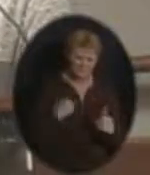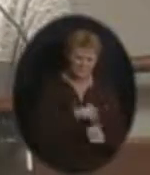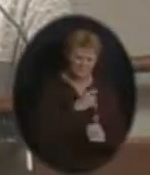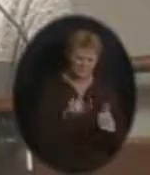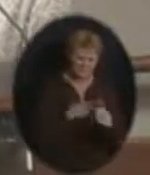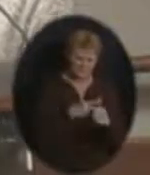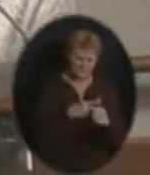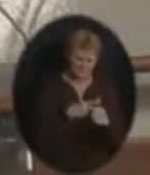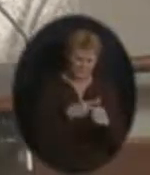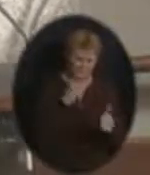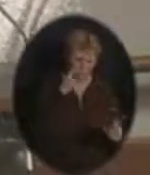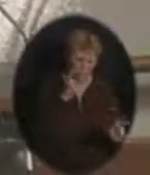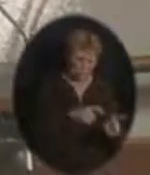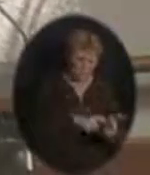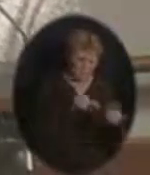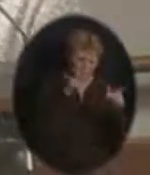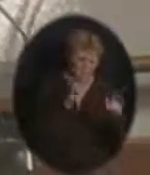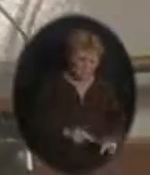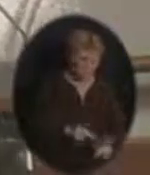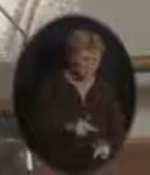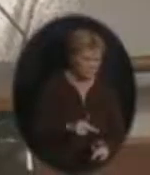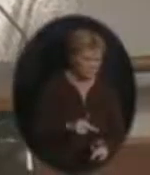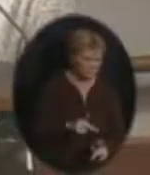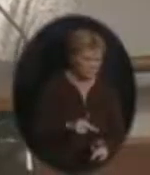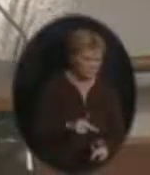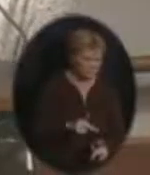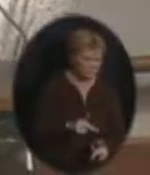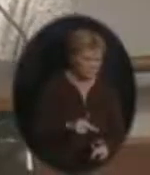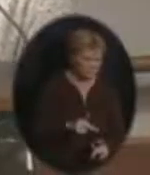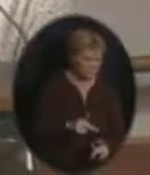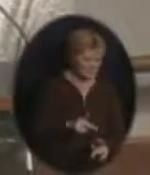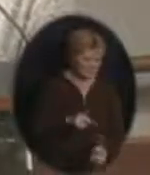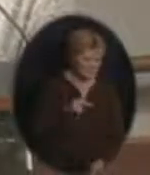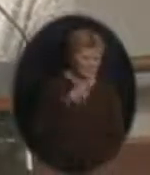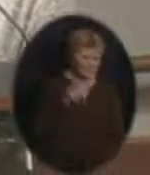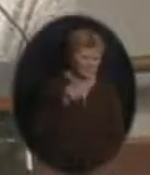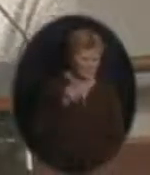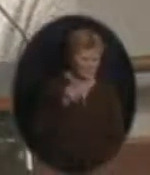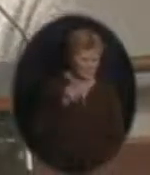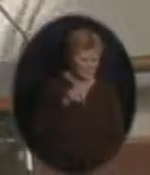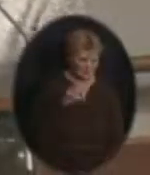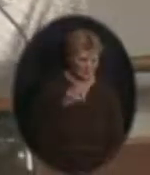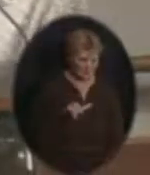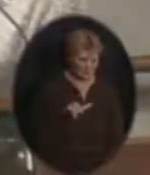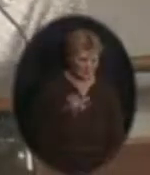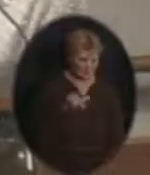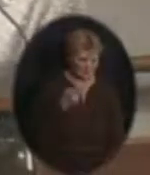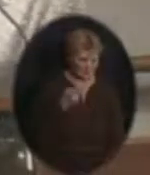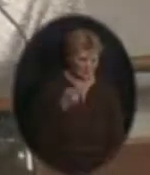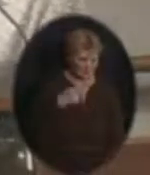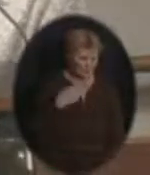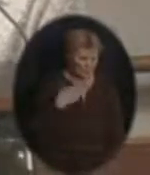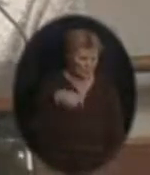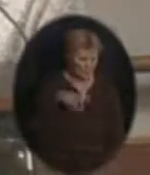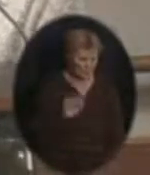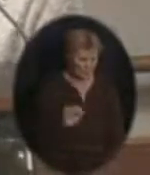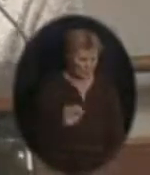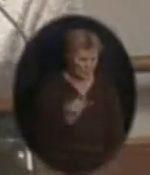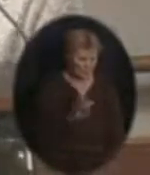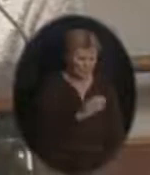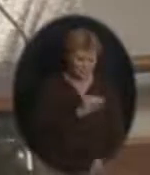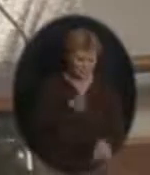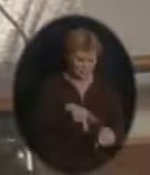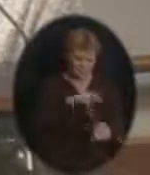going to recognize is Kasey Khan, who is a sixth grade student at Arbor Creek Elementary, and her principal, Melanie